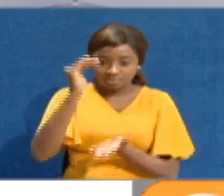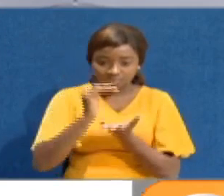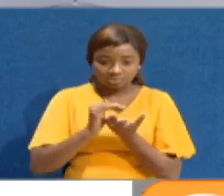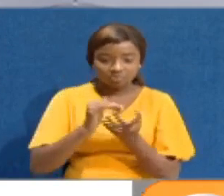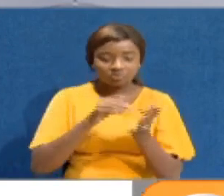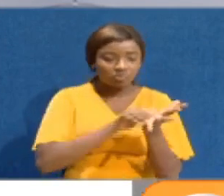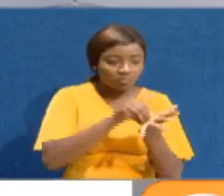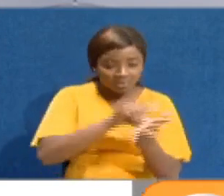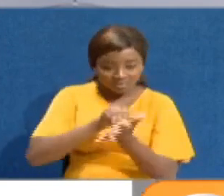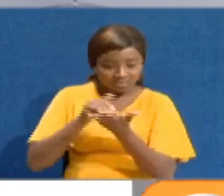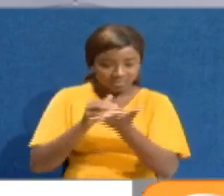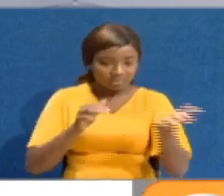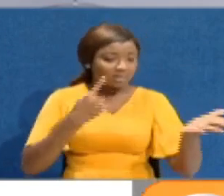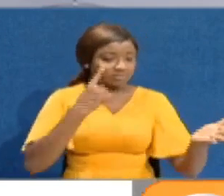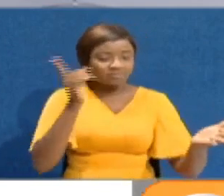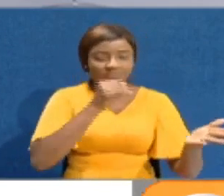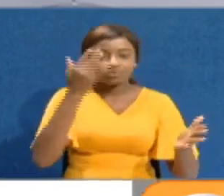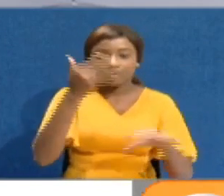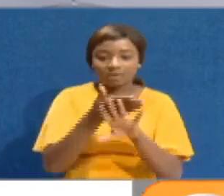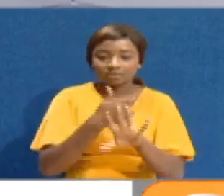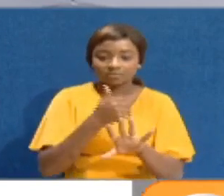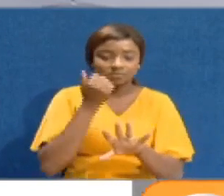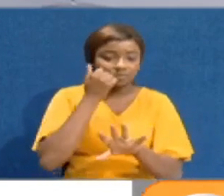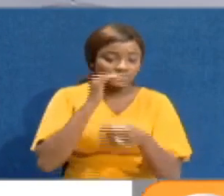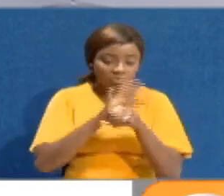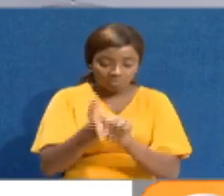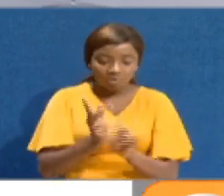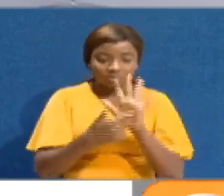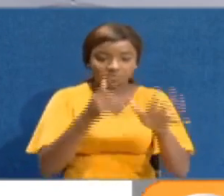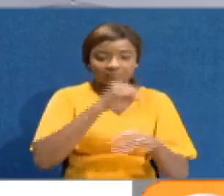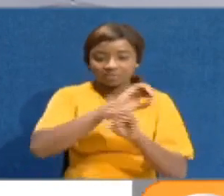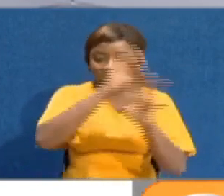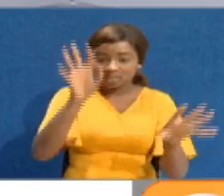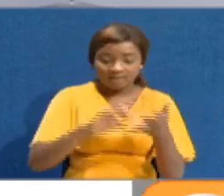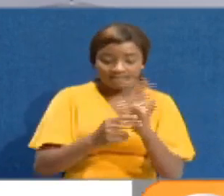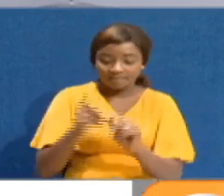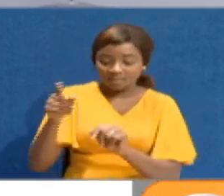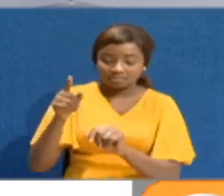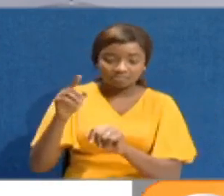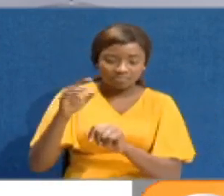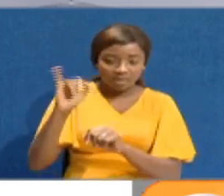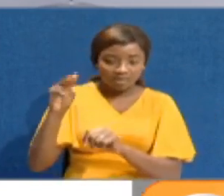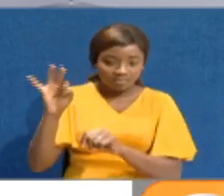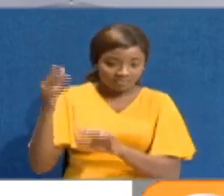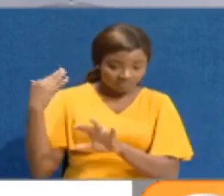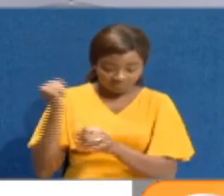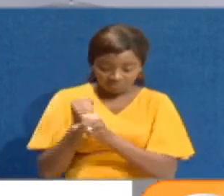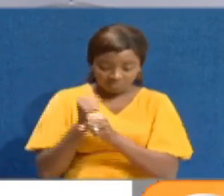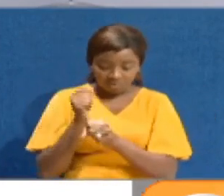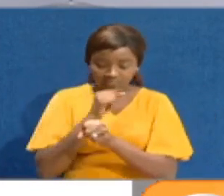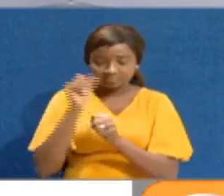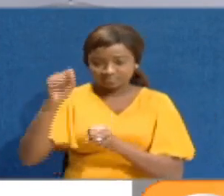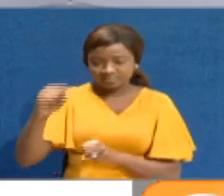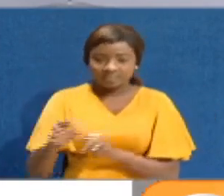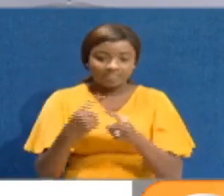were crystallized by the COVID-19 shocks. Has IMF done conditions on Kenya before? Of course. Many remember the structural